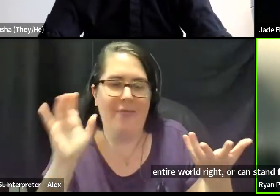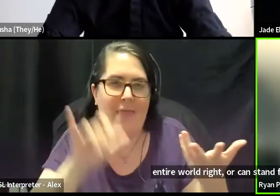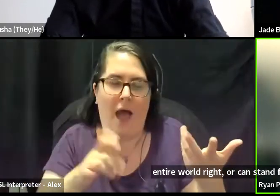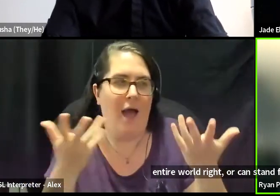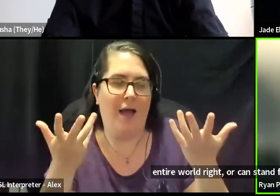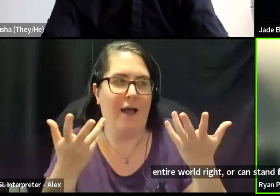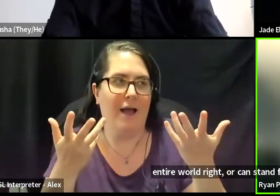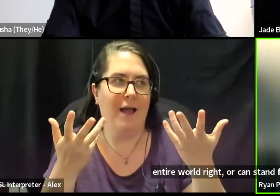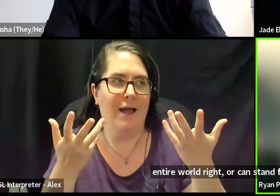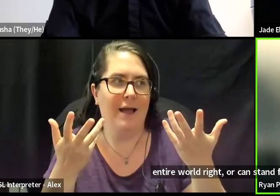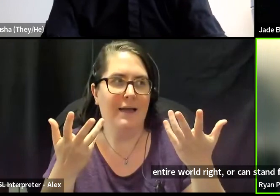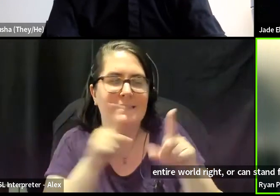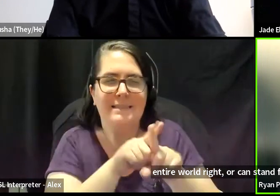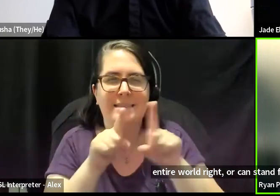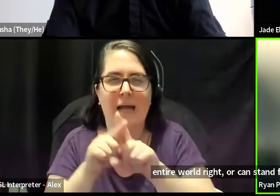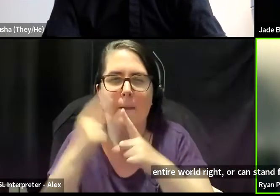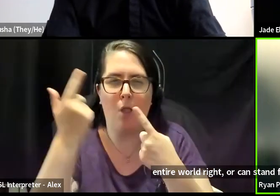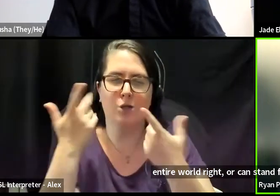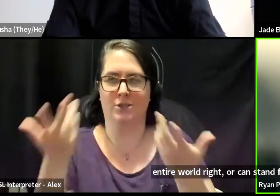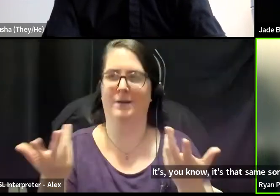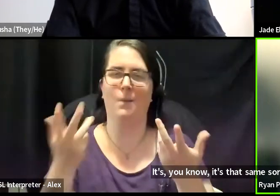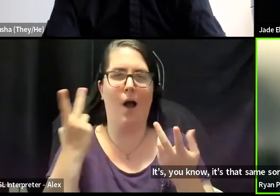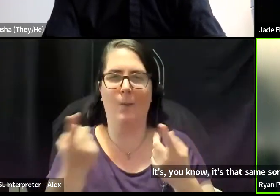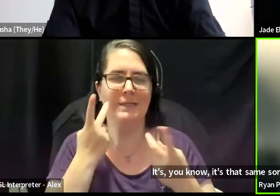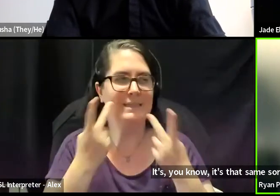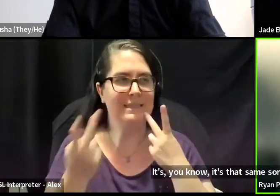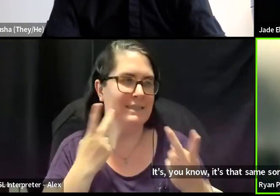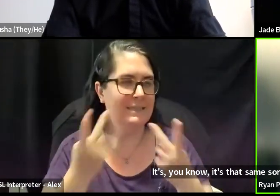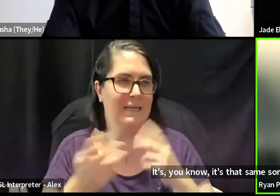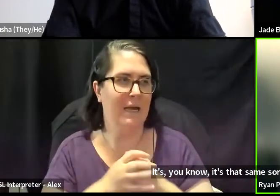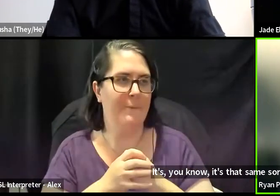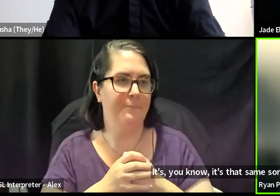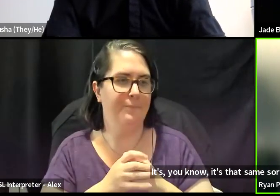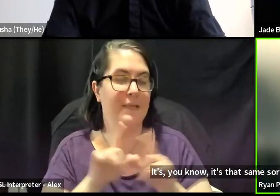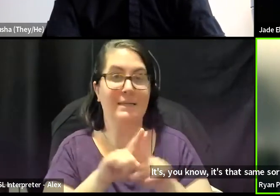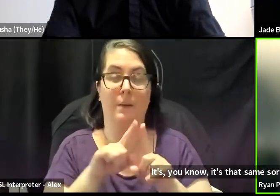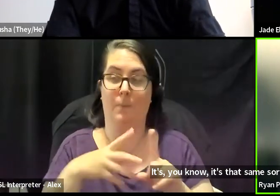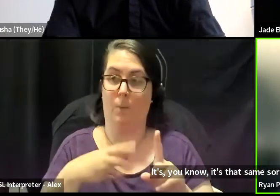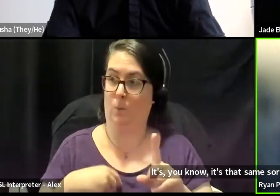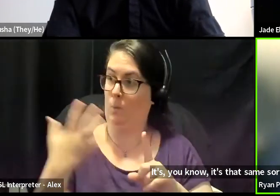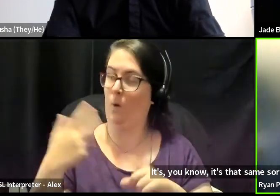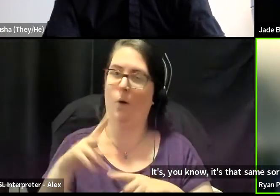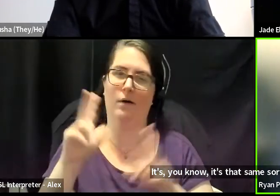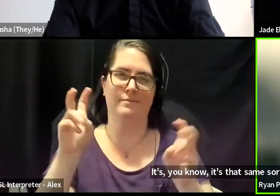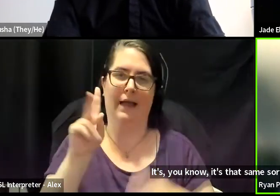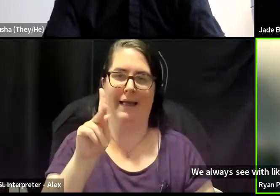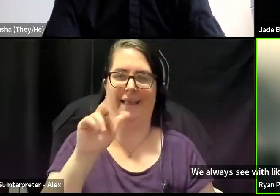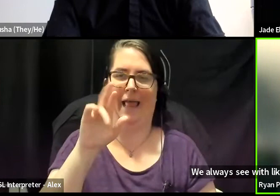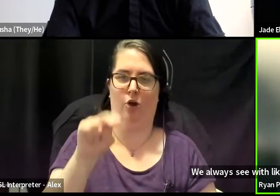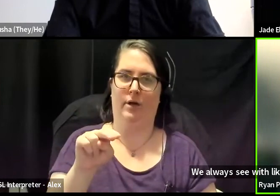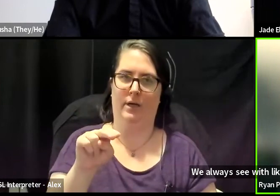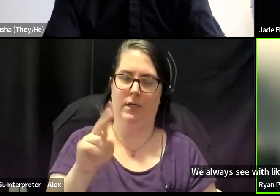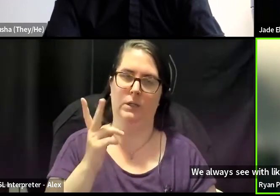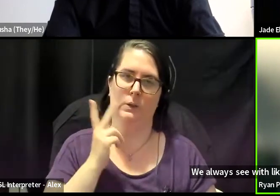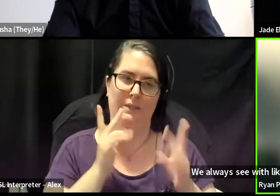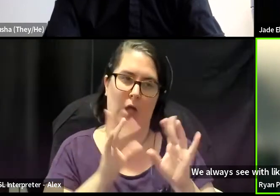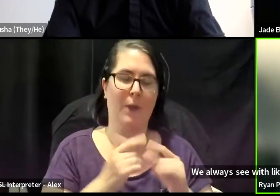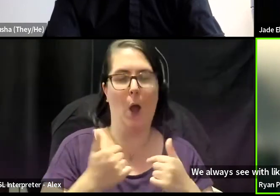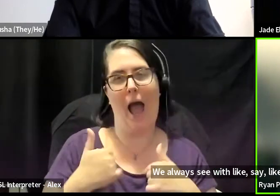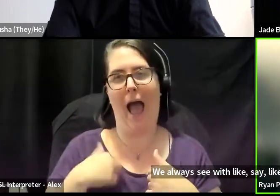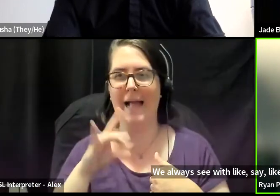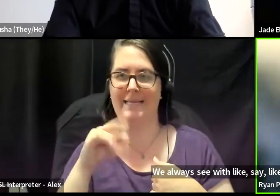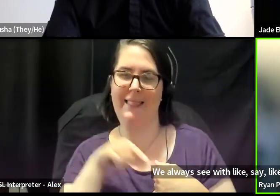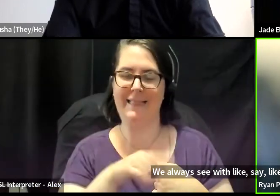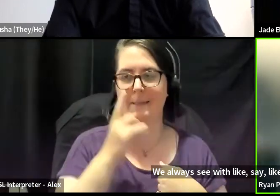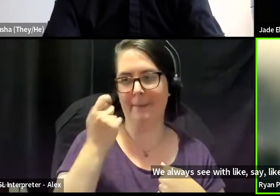that same sort of logic, you know, we always see with like, say, like white folks or like Karens, you know, those Karens we see online that are like, oh, I did this